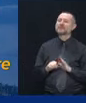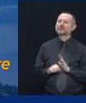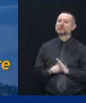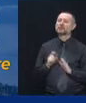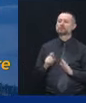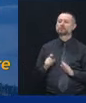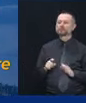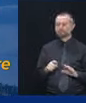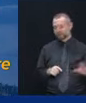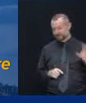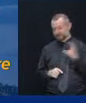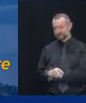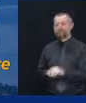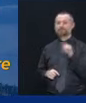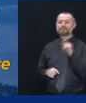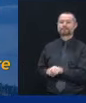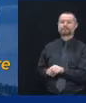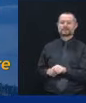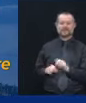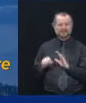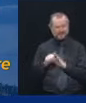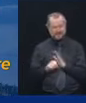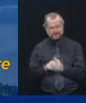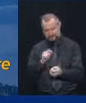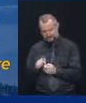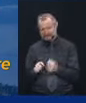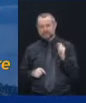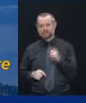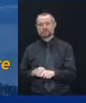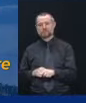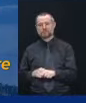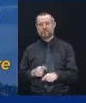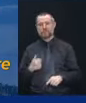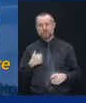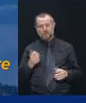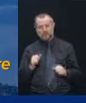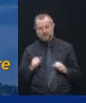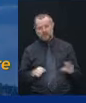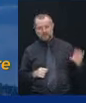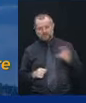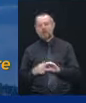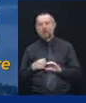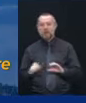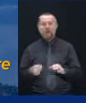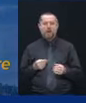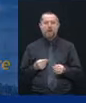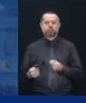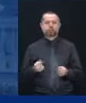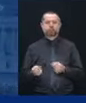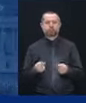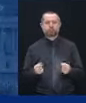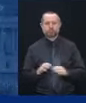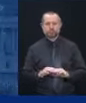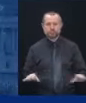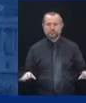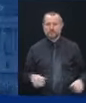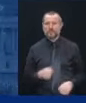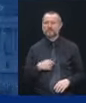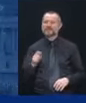state relief that it needs so we can balance the needs in this state. And our needs are $15 billion.